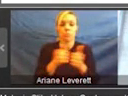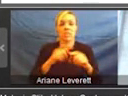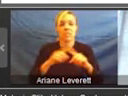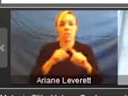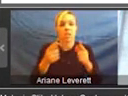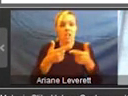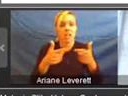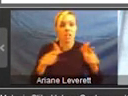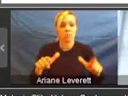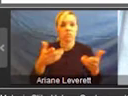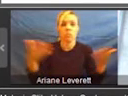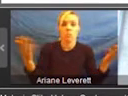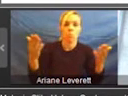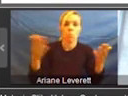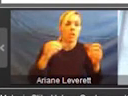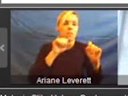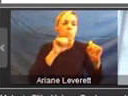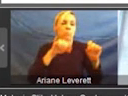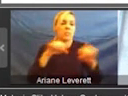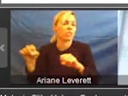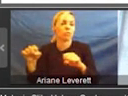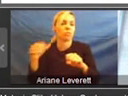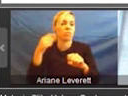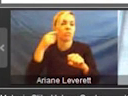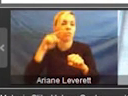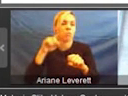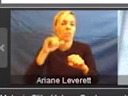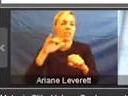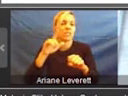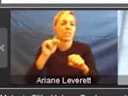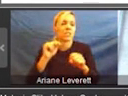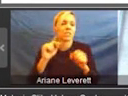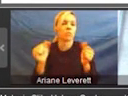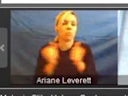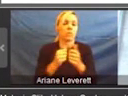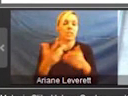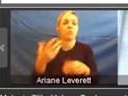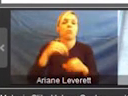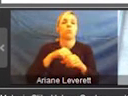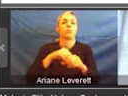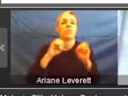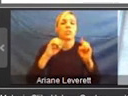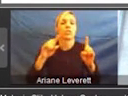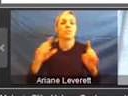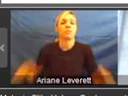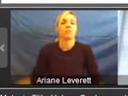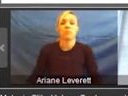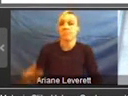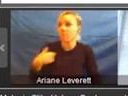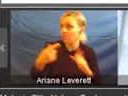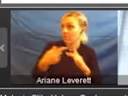And what are the potentials? Should I start, or you want to start? Yes, please.